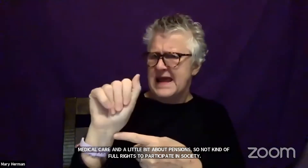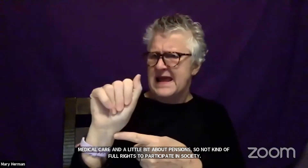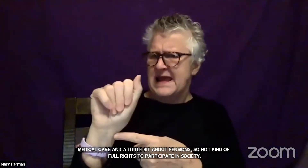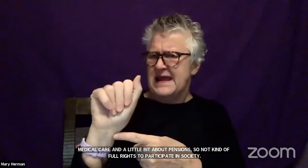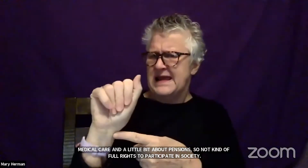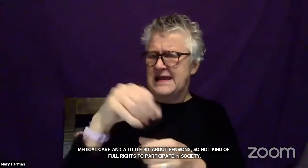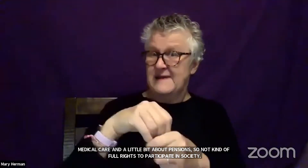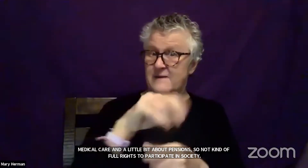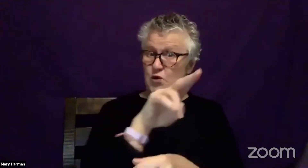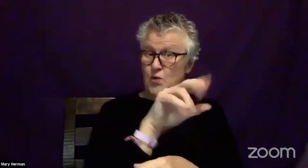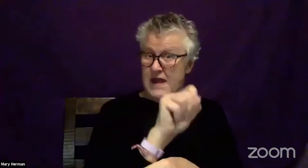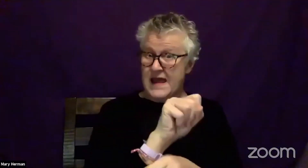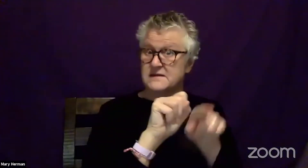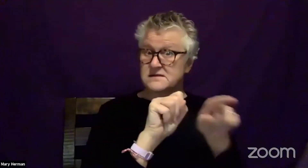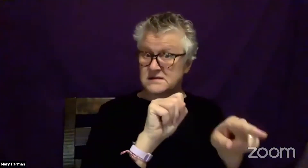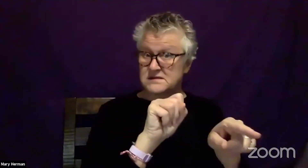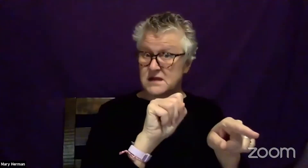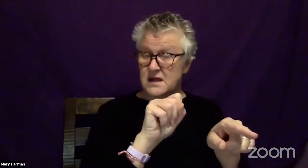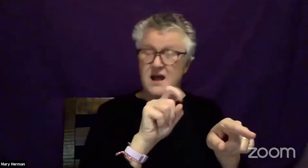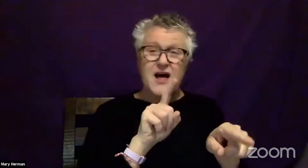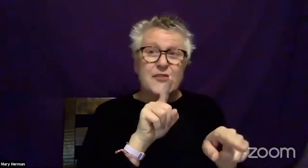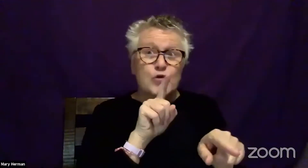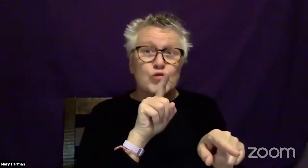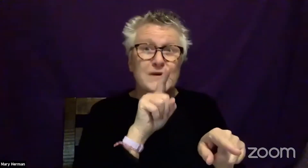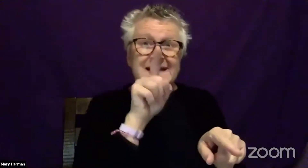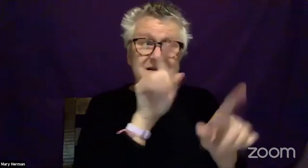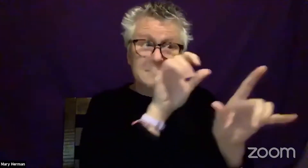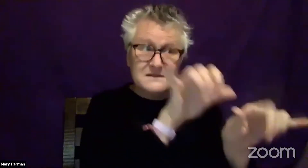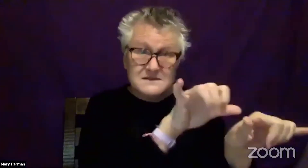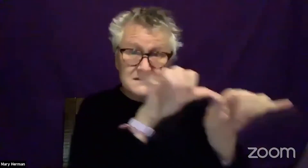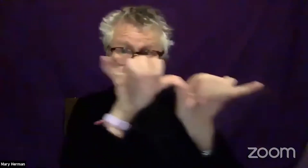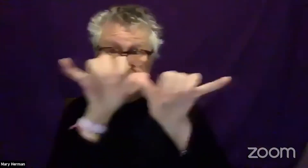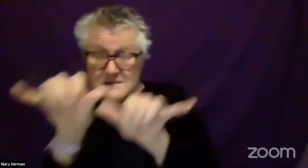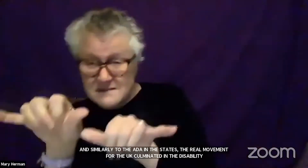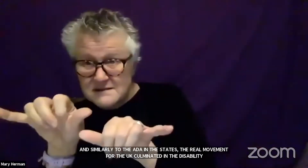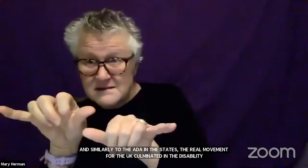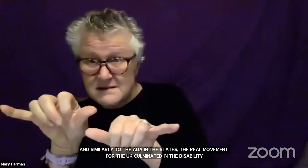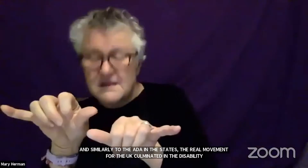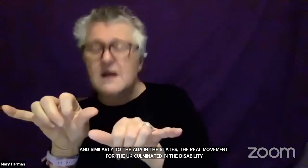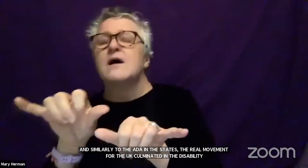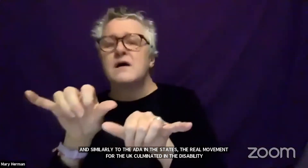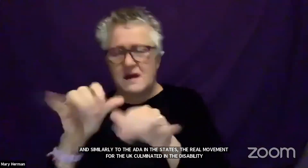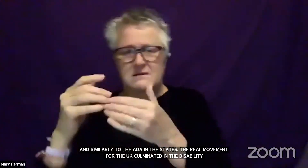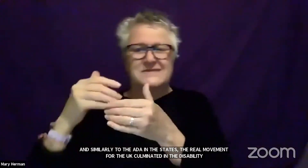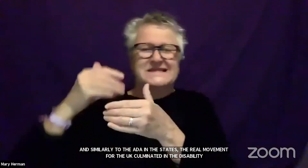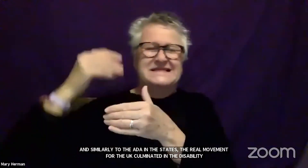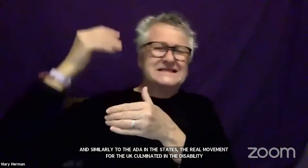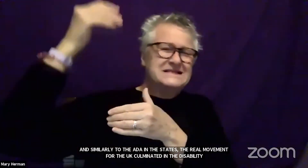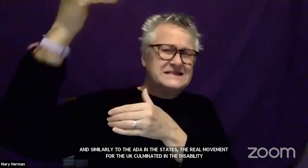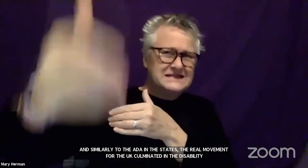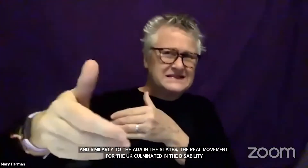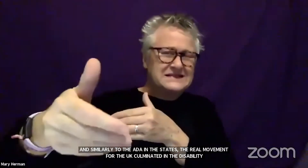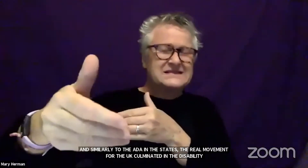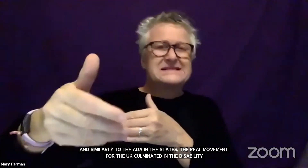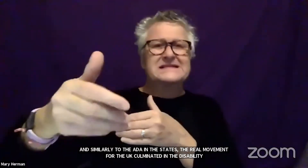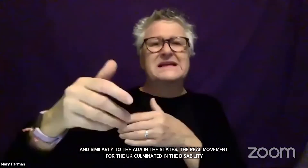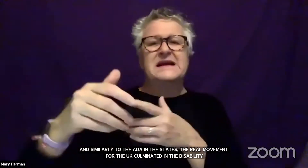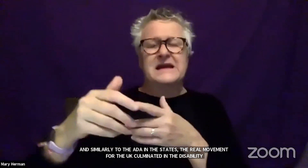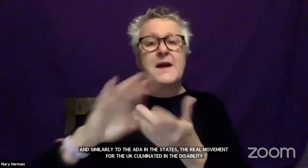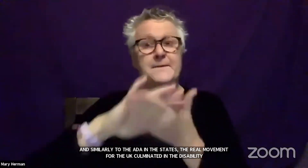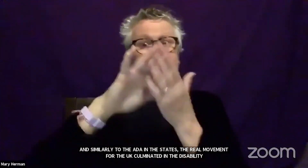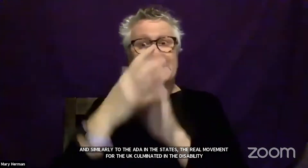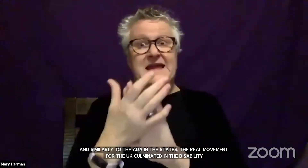UK culminated in the Disability Discrimination Act, which became law